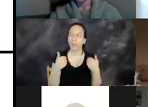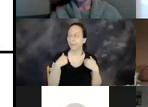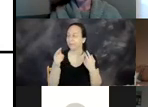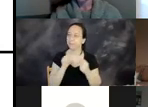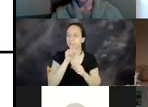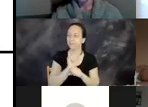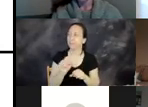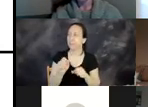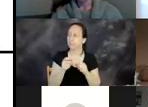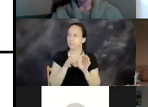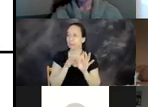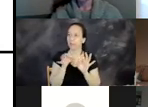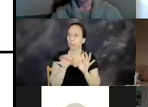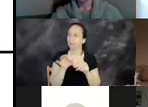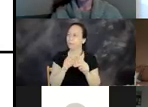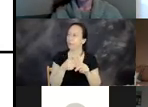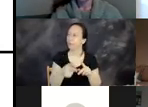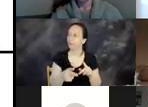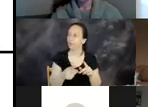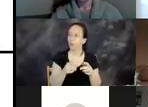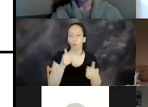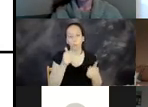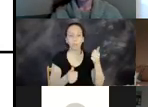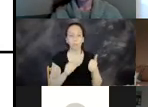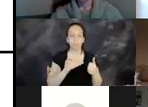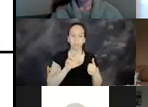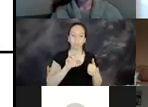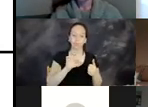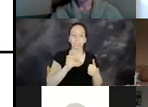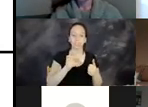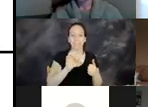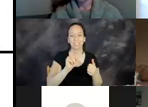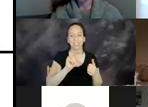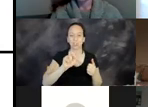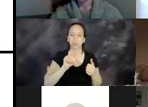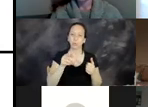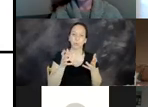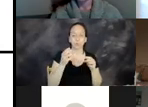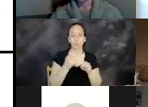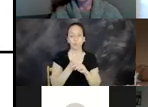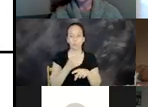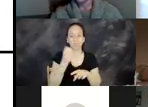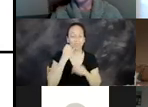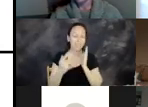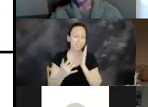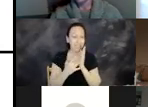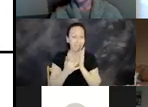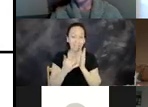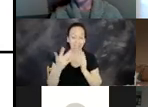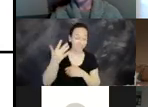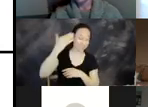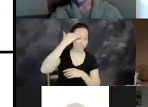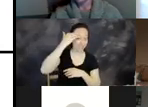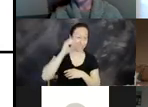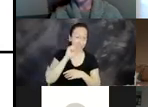which credential you'd like to use to access the system. So if you're a very tech savvy senior that would like to tap with your